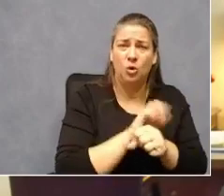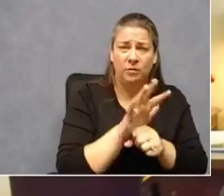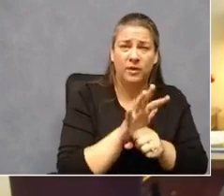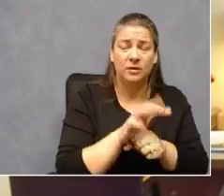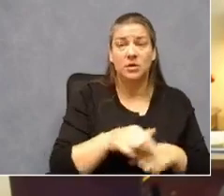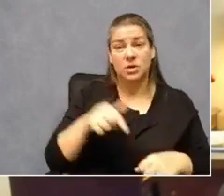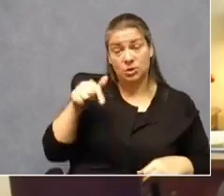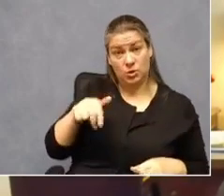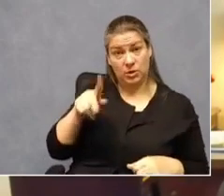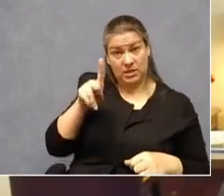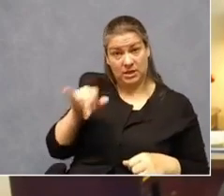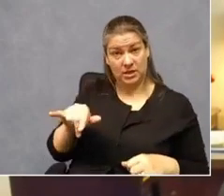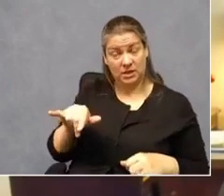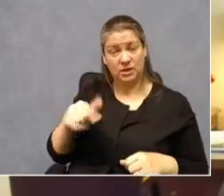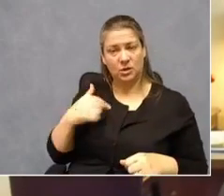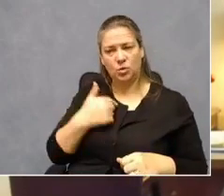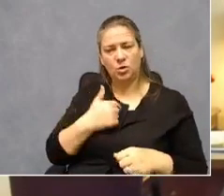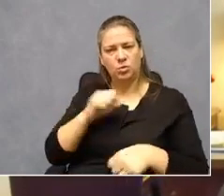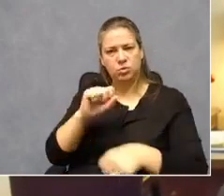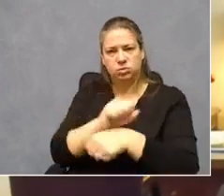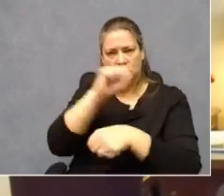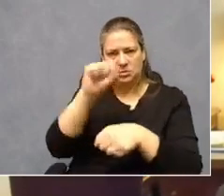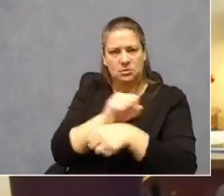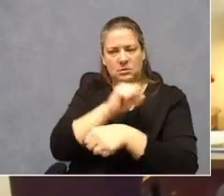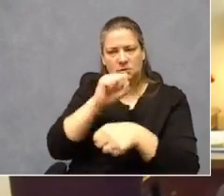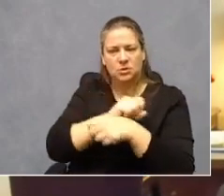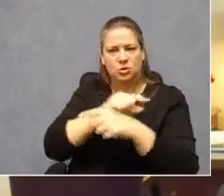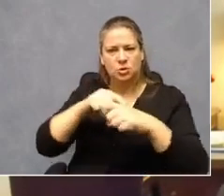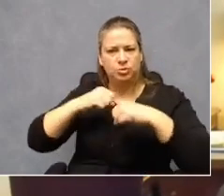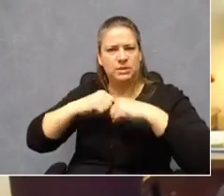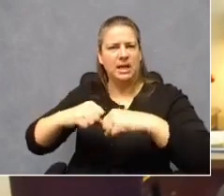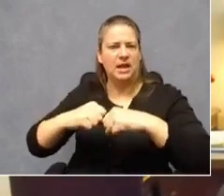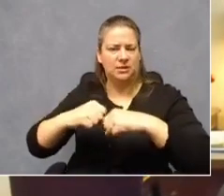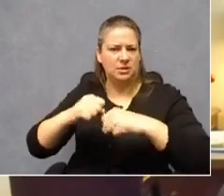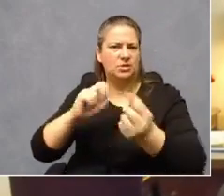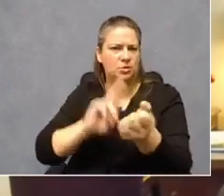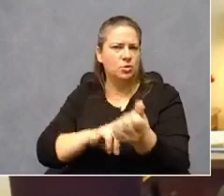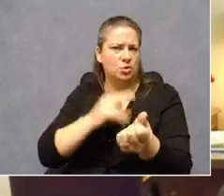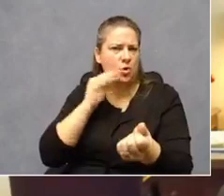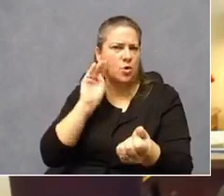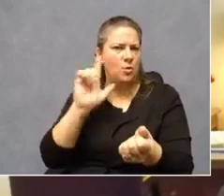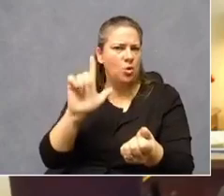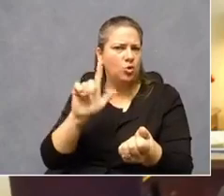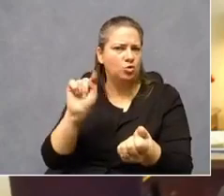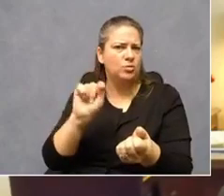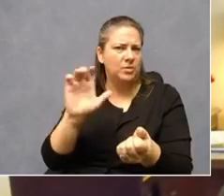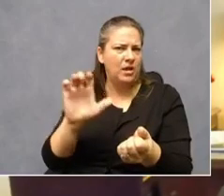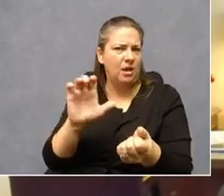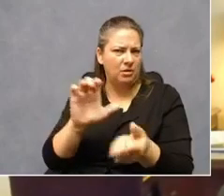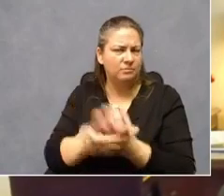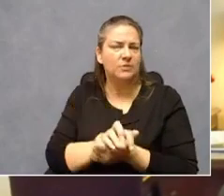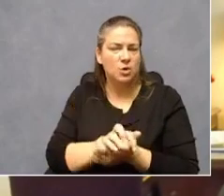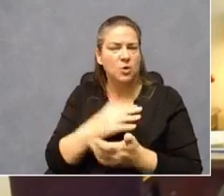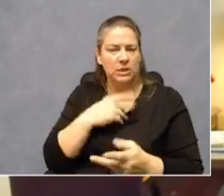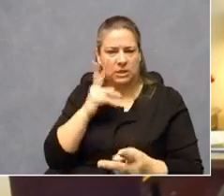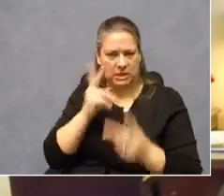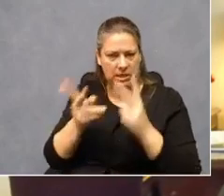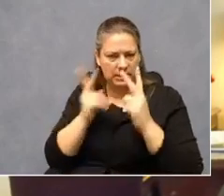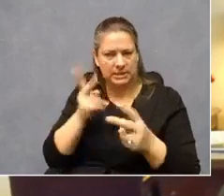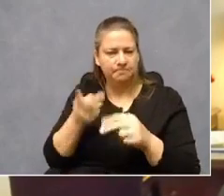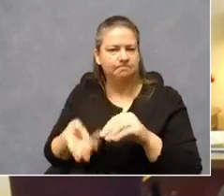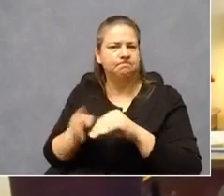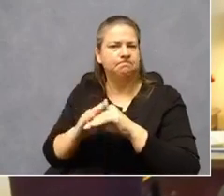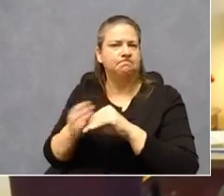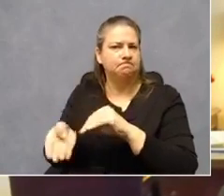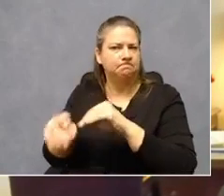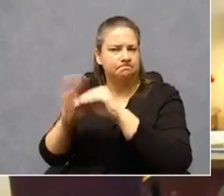individual safety. But as you heard, we've seen an increase in long-term care. And what that has to